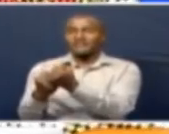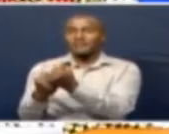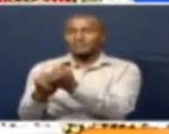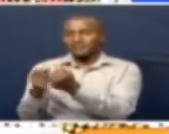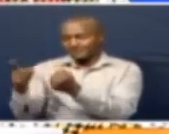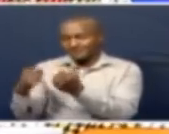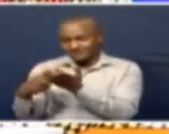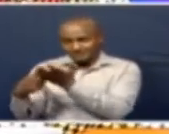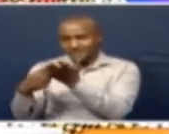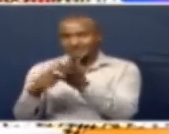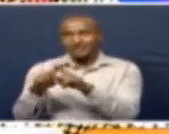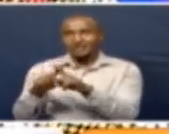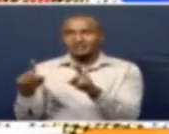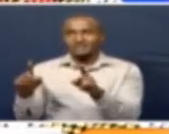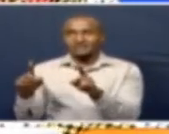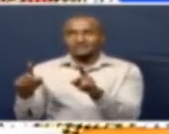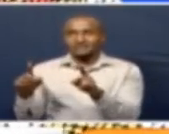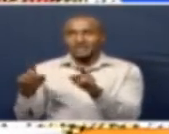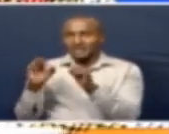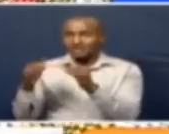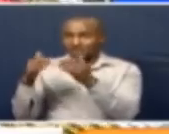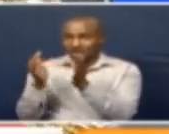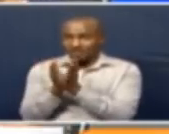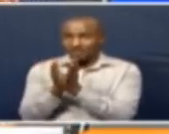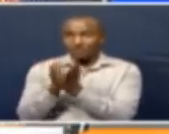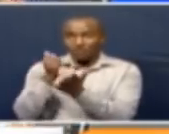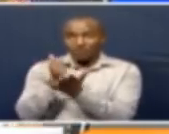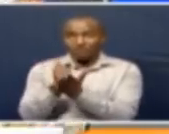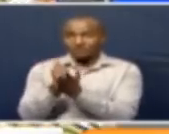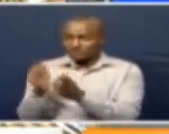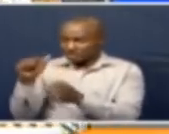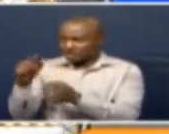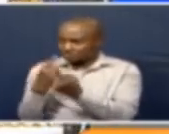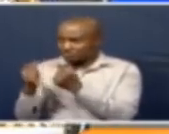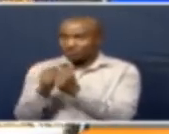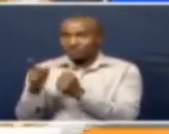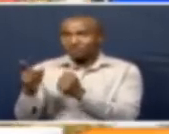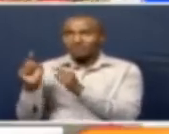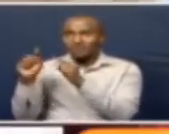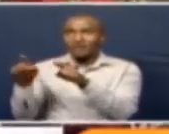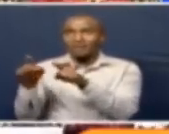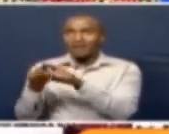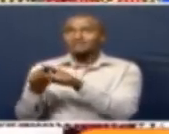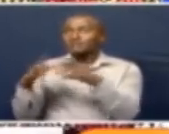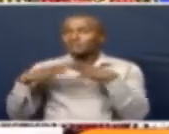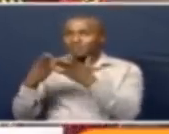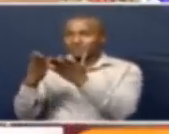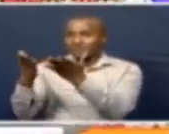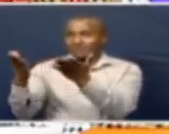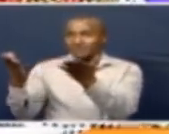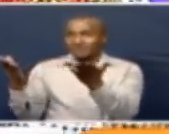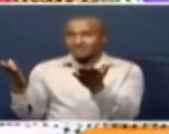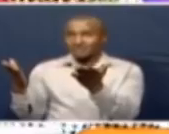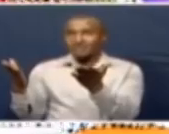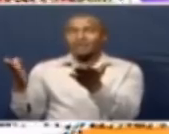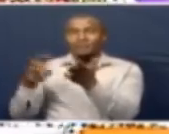different agreement when the company or the agency is coming to speak to you, because they're coming to you as a brand because of the people that are behind you. That means that